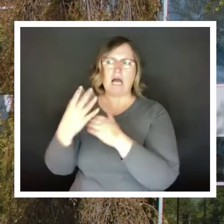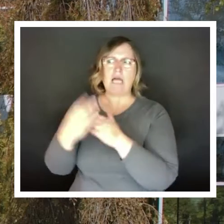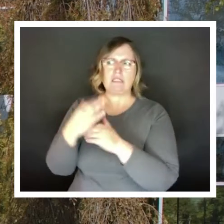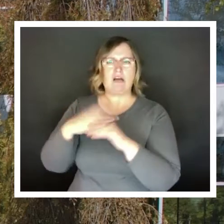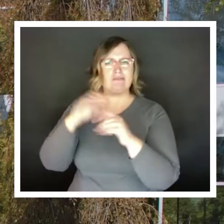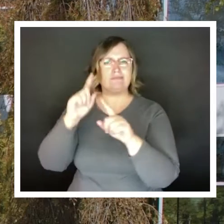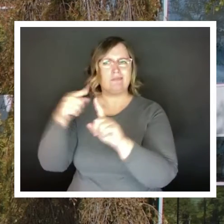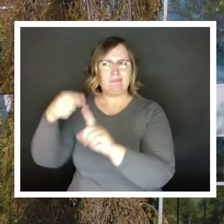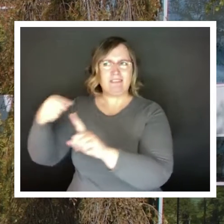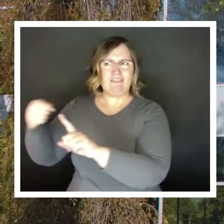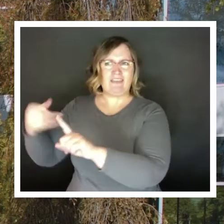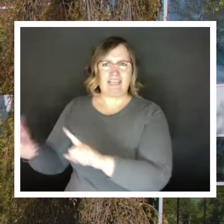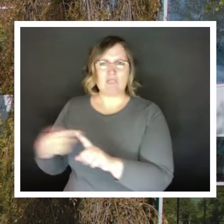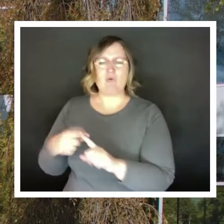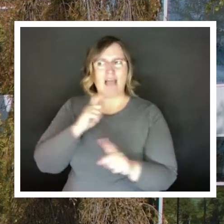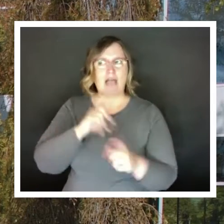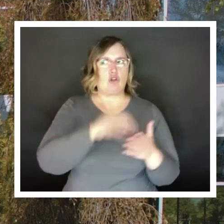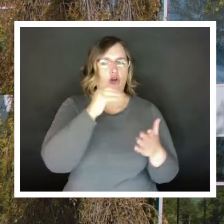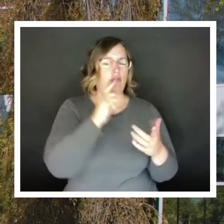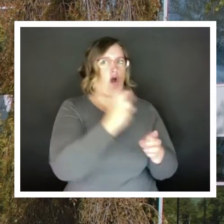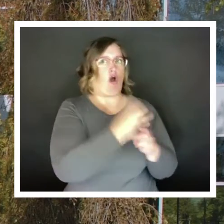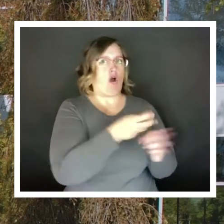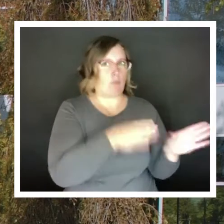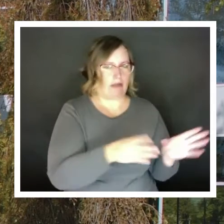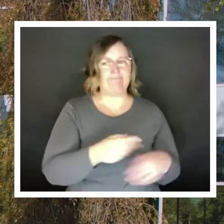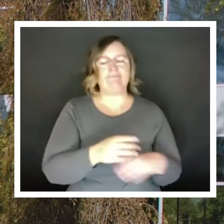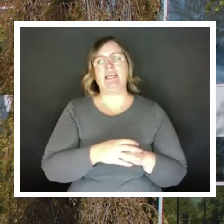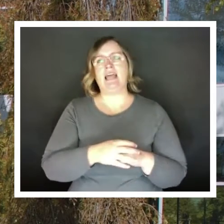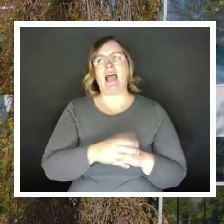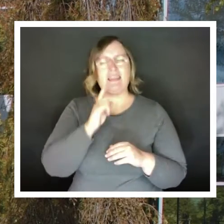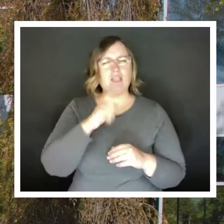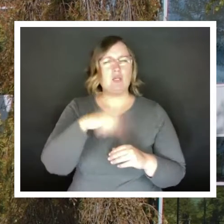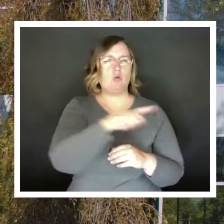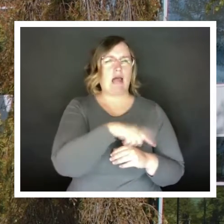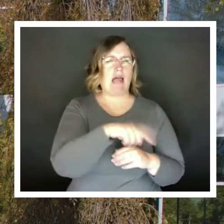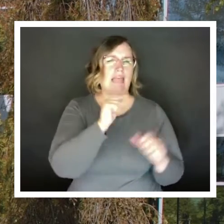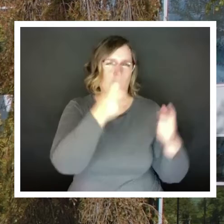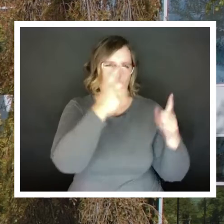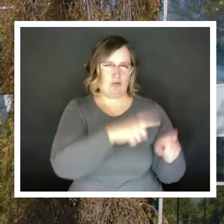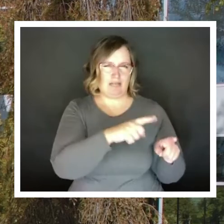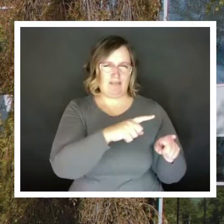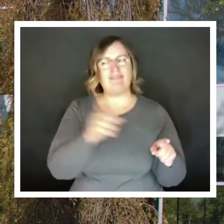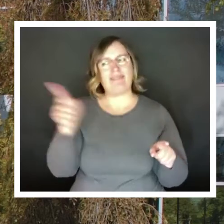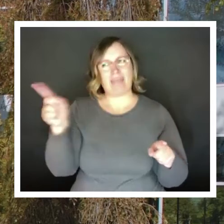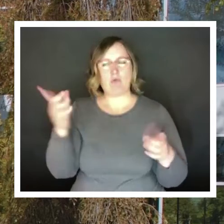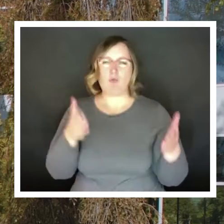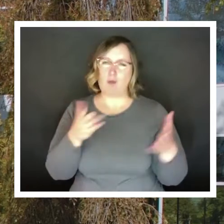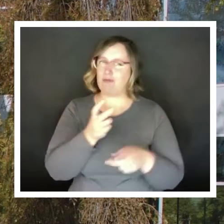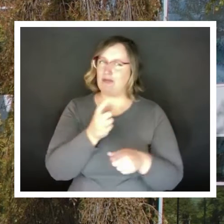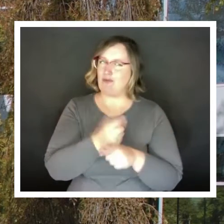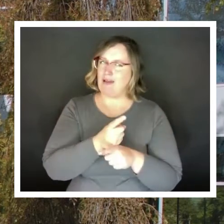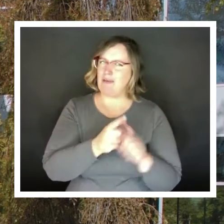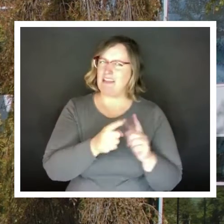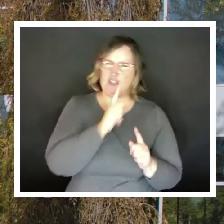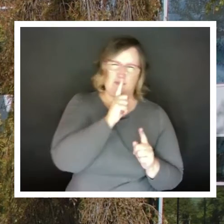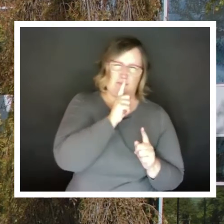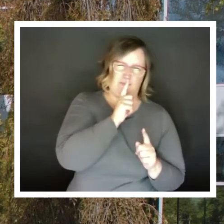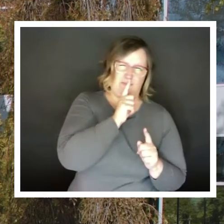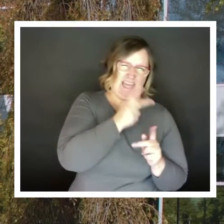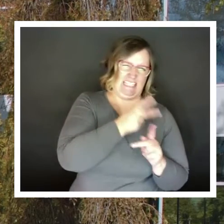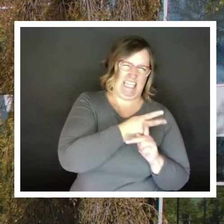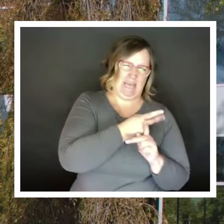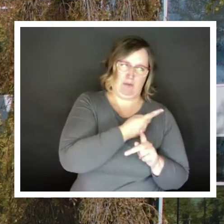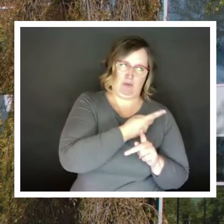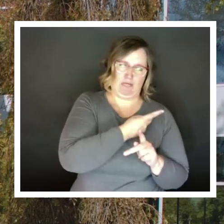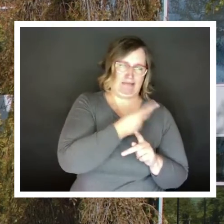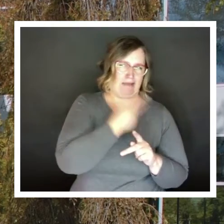had to learn those things the hard way, I think both you and I can agree that they were probably right. But let's keep that between us. I don't know about